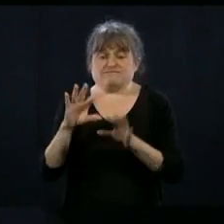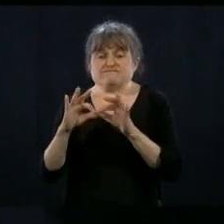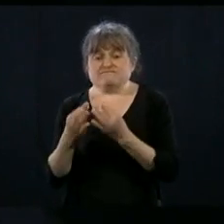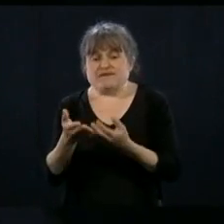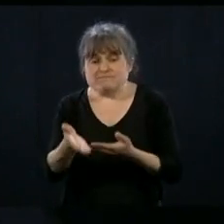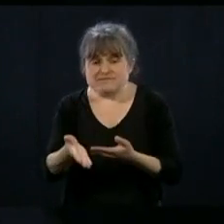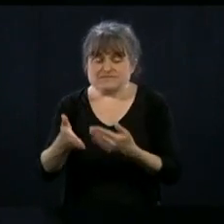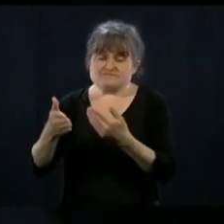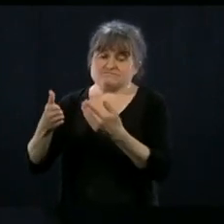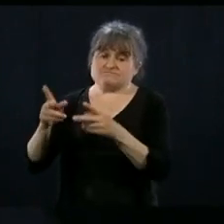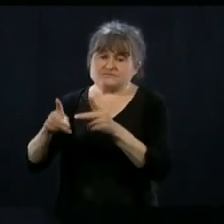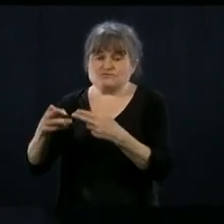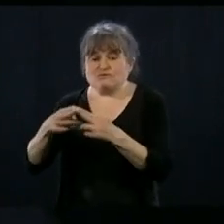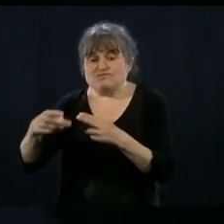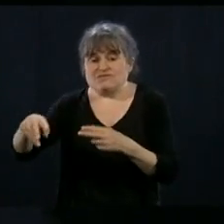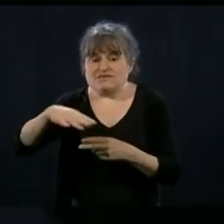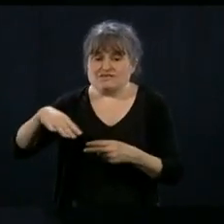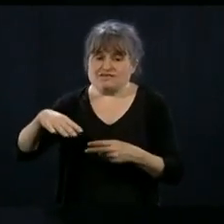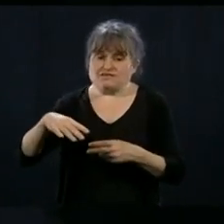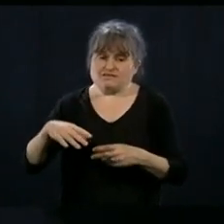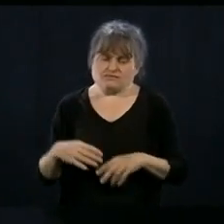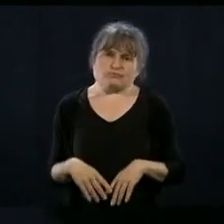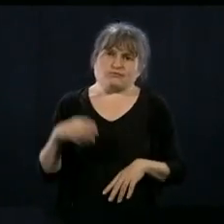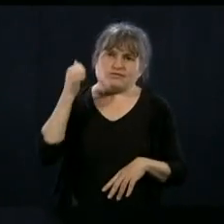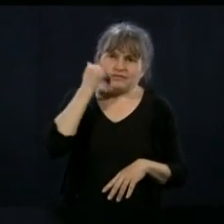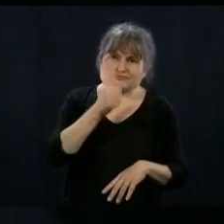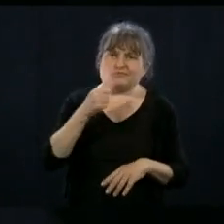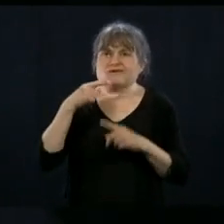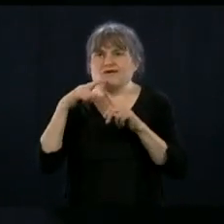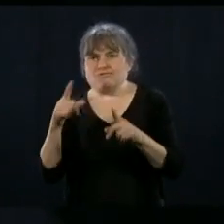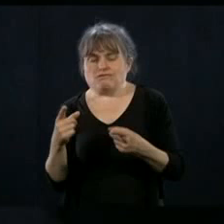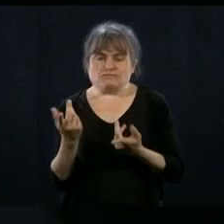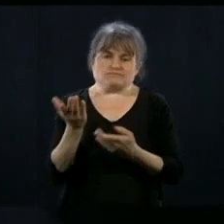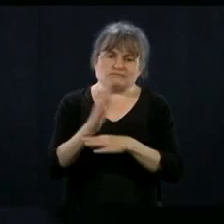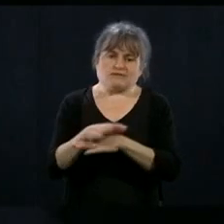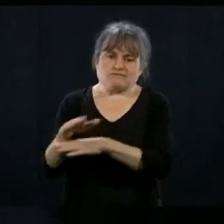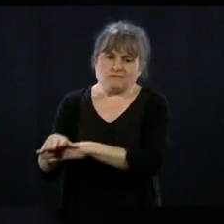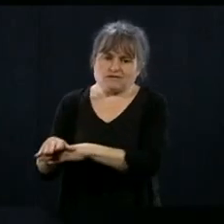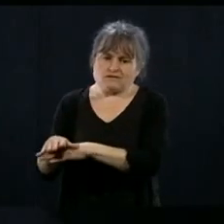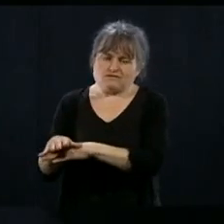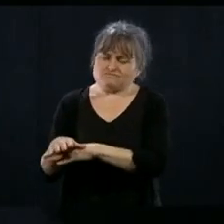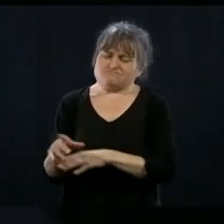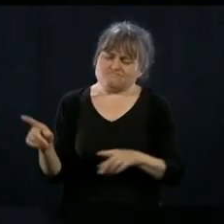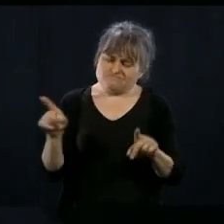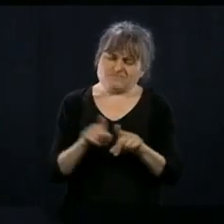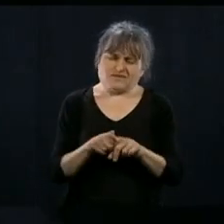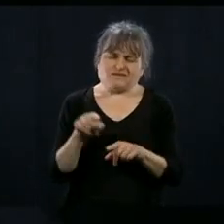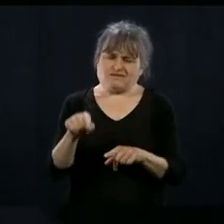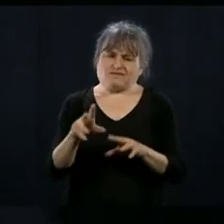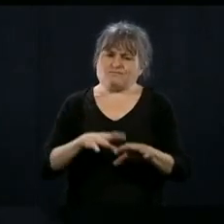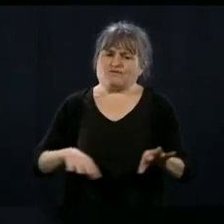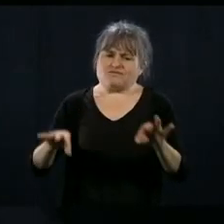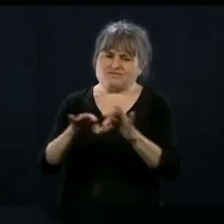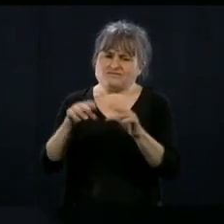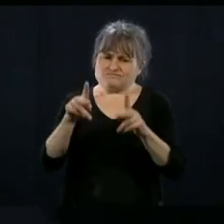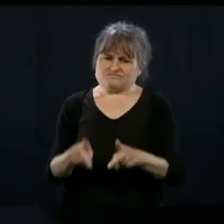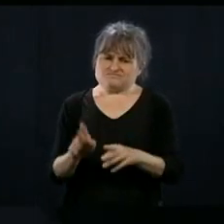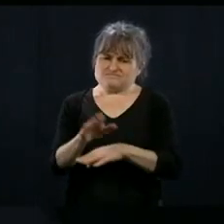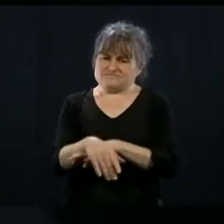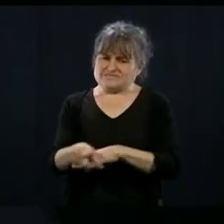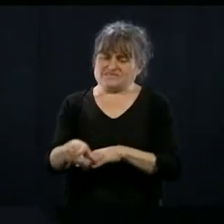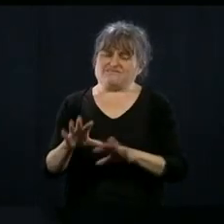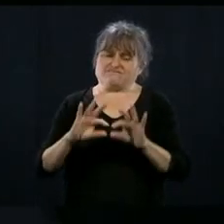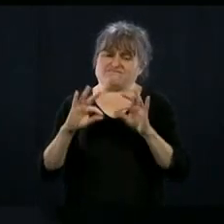the families, the loved ones. Although we announce new deaths every day, it's